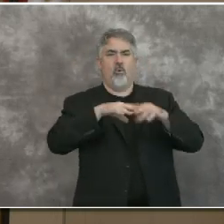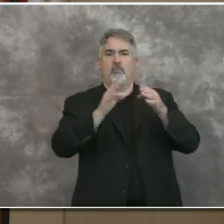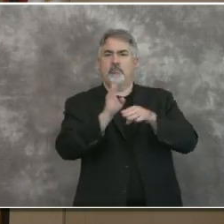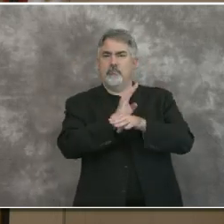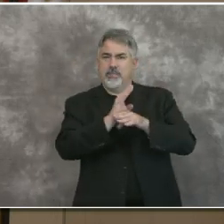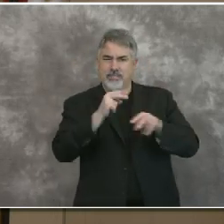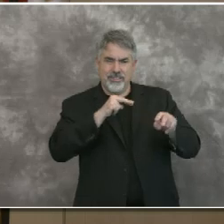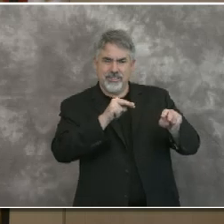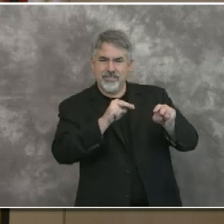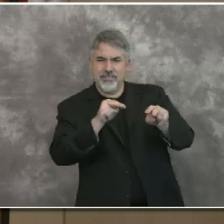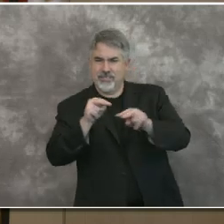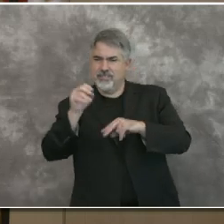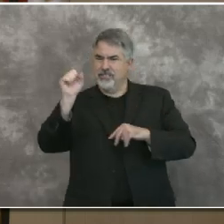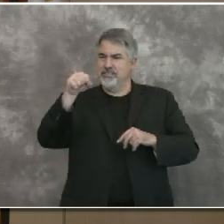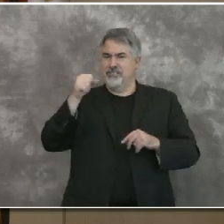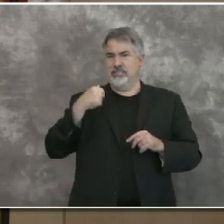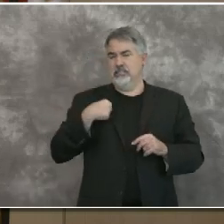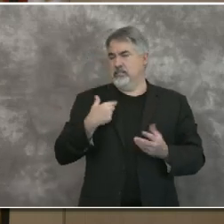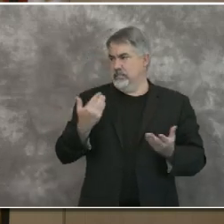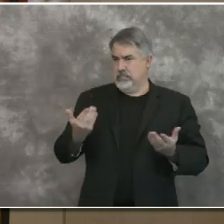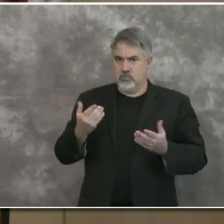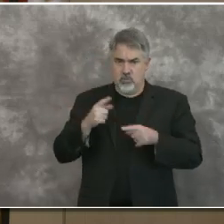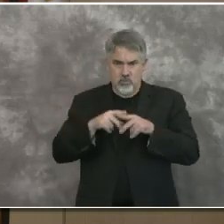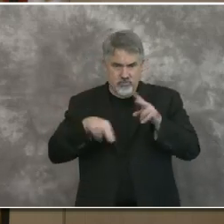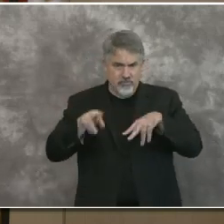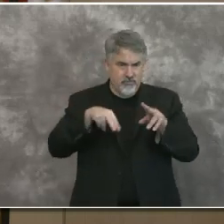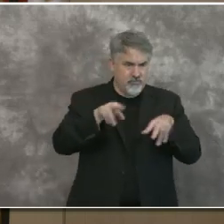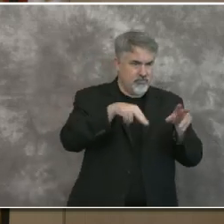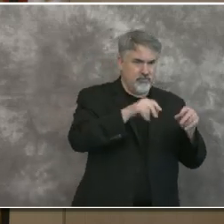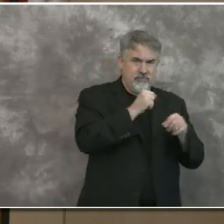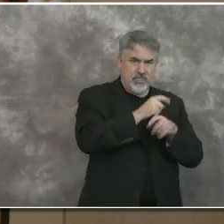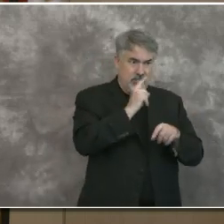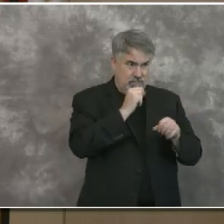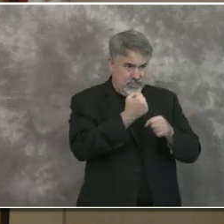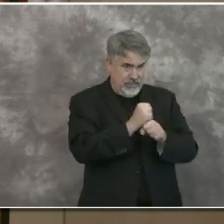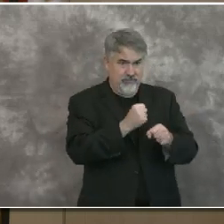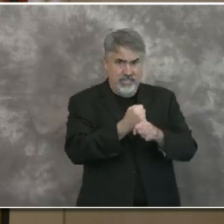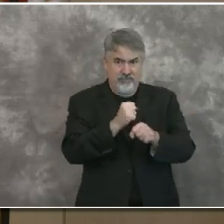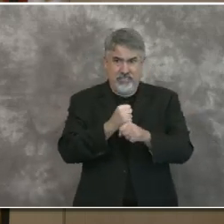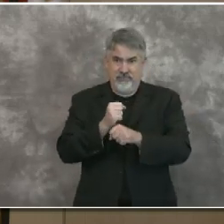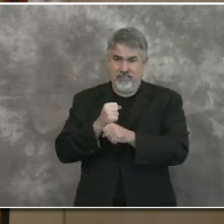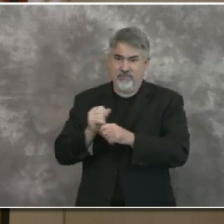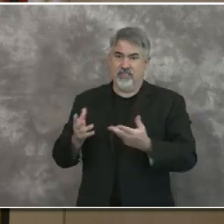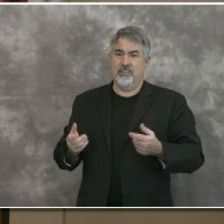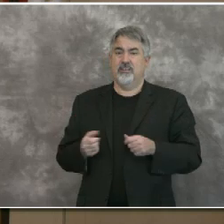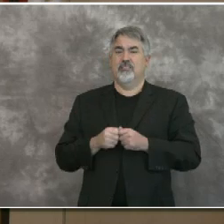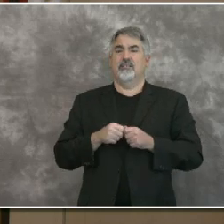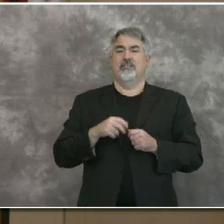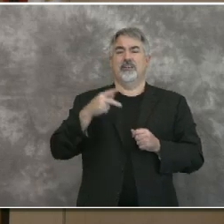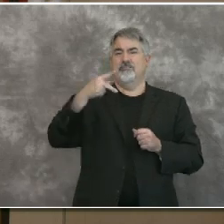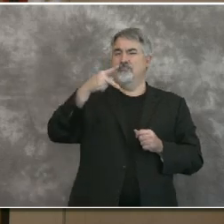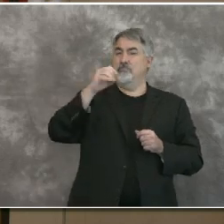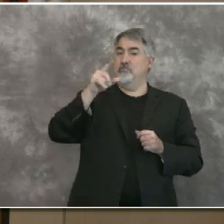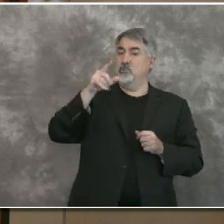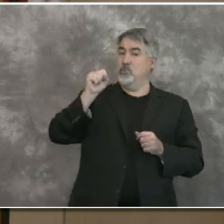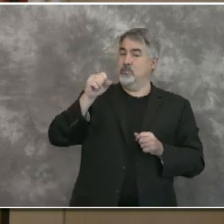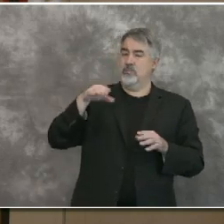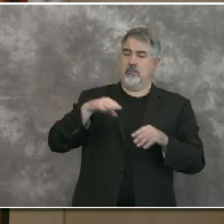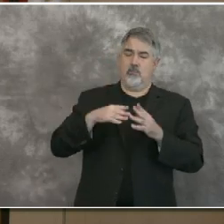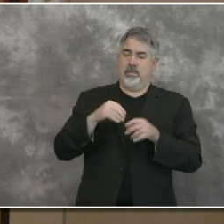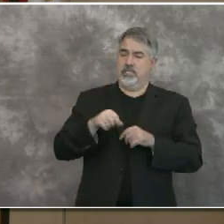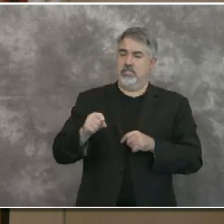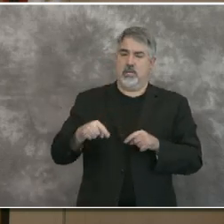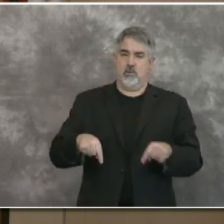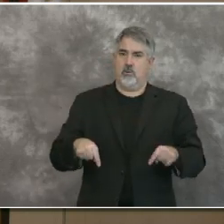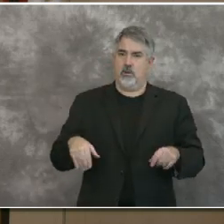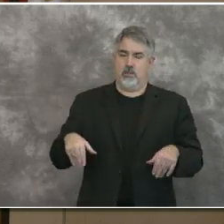would encourage everyone to take a look at that. Pools are not currently in stage 2. I believe they may be